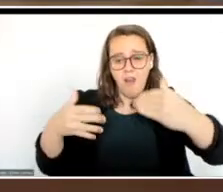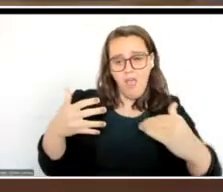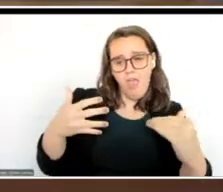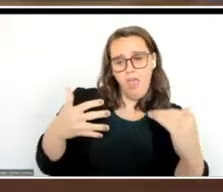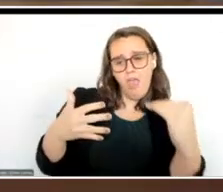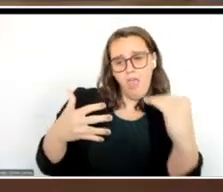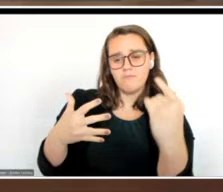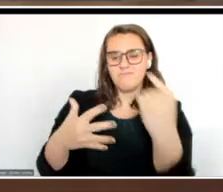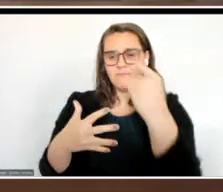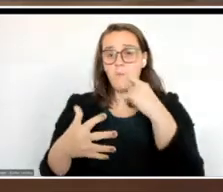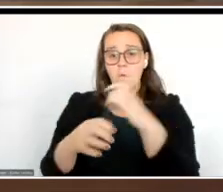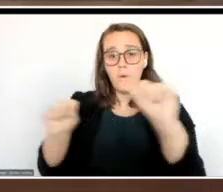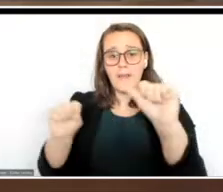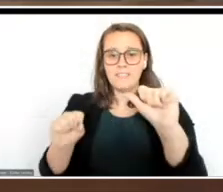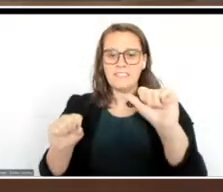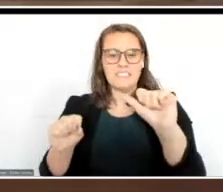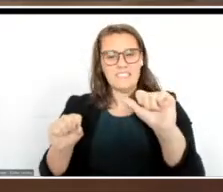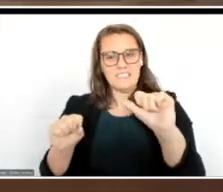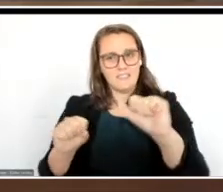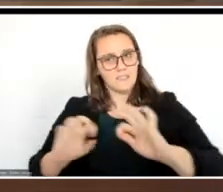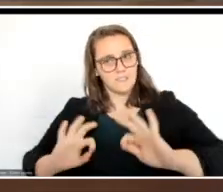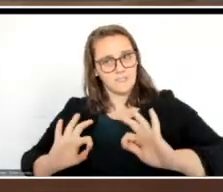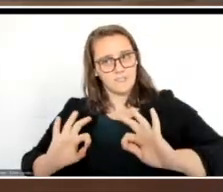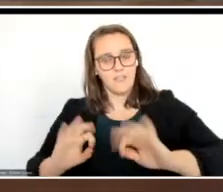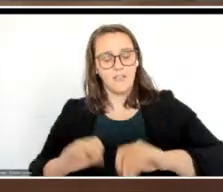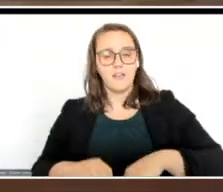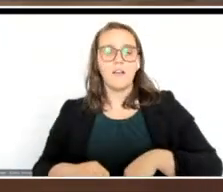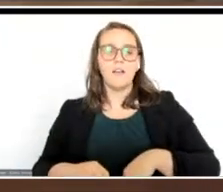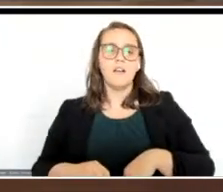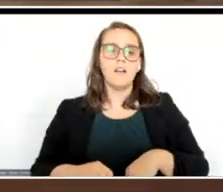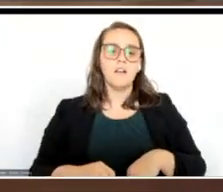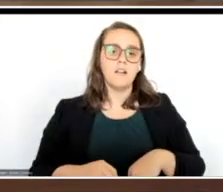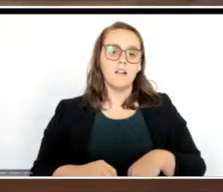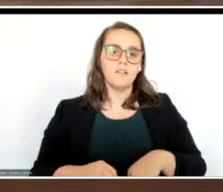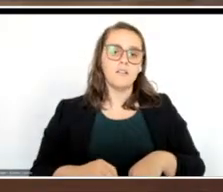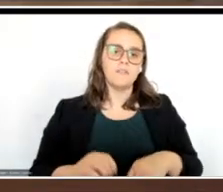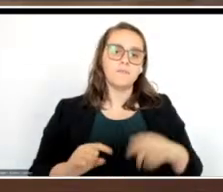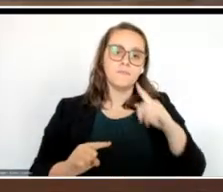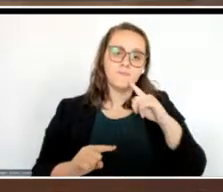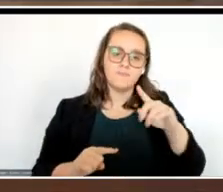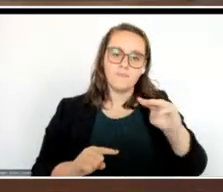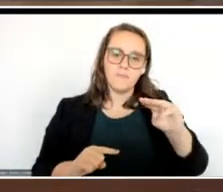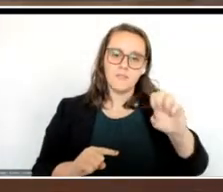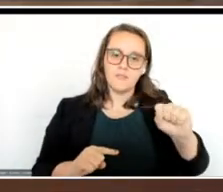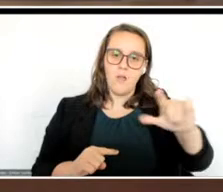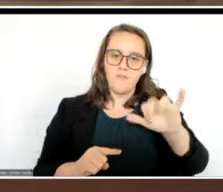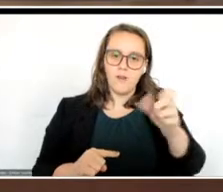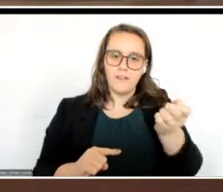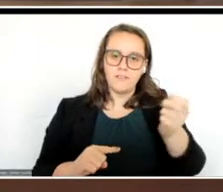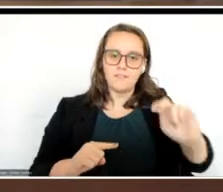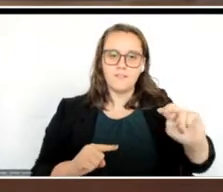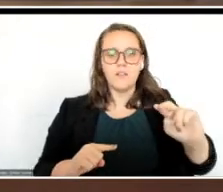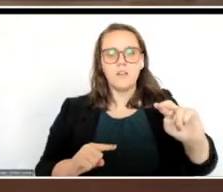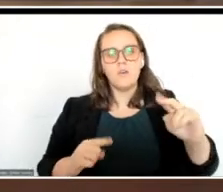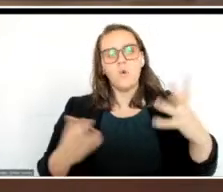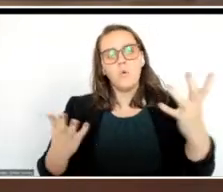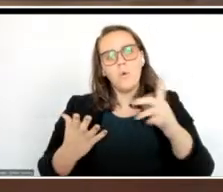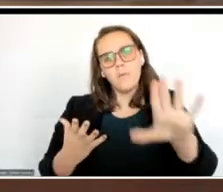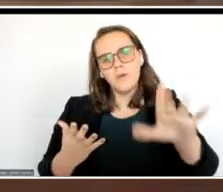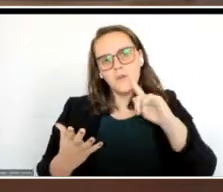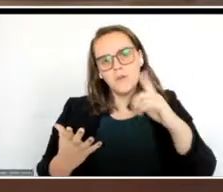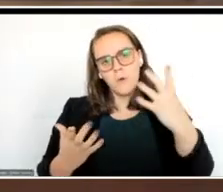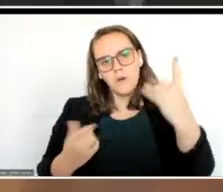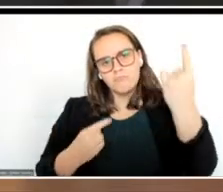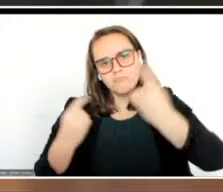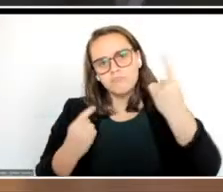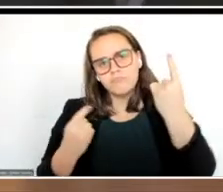the election, as of November 7th, in your judgment, what were the chances of President Trump winning the